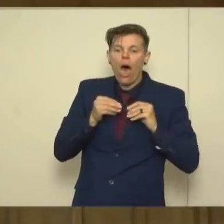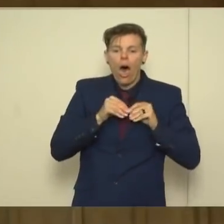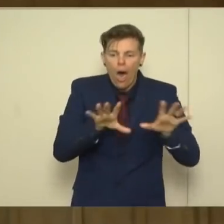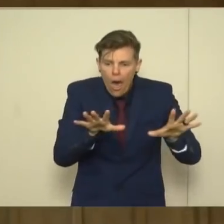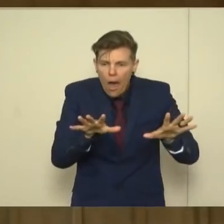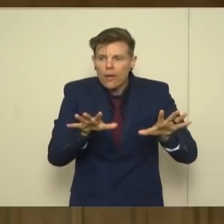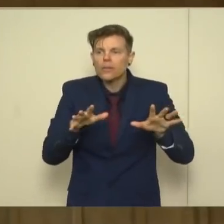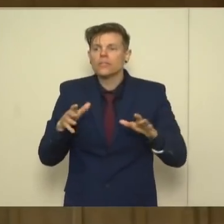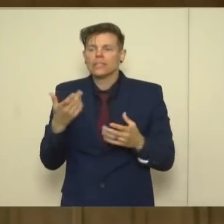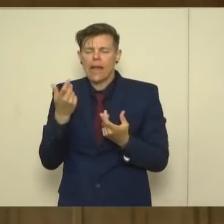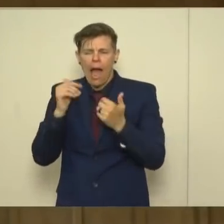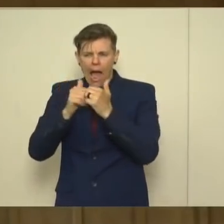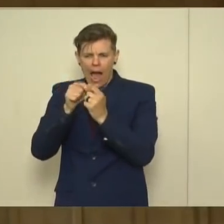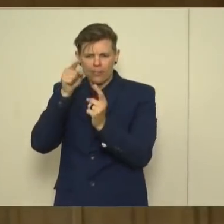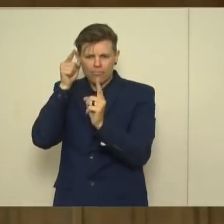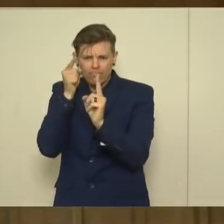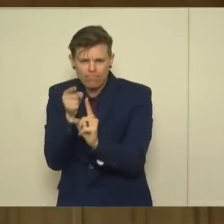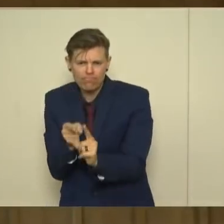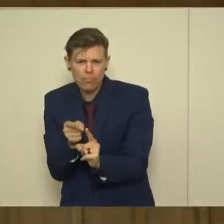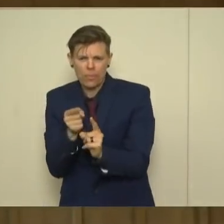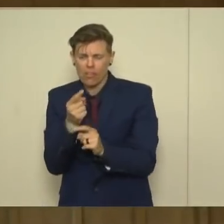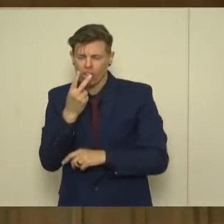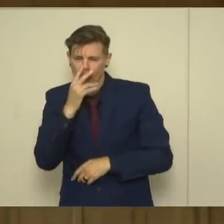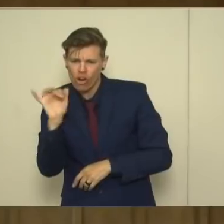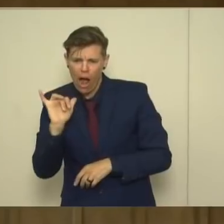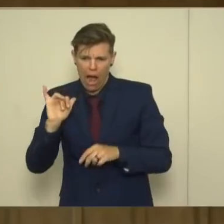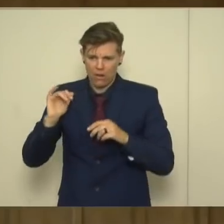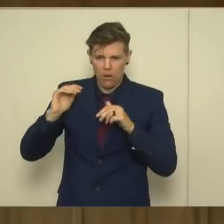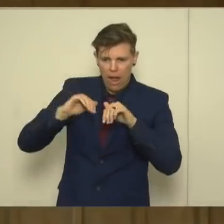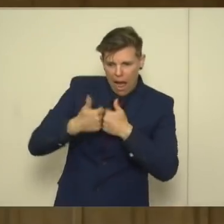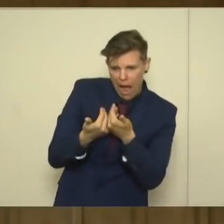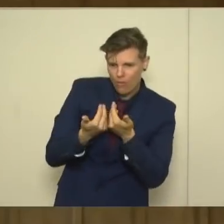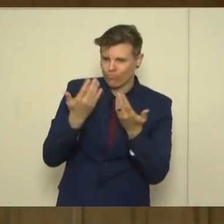direction one way or another. There's several papers